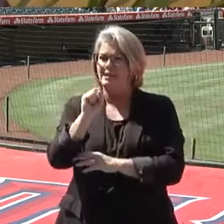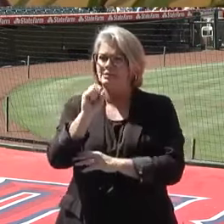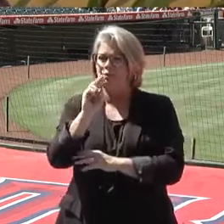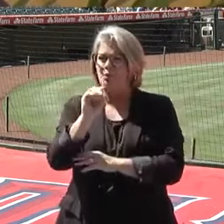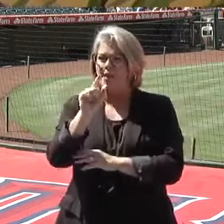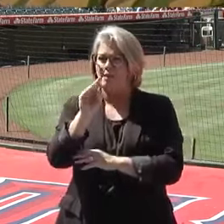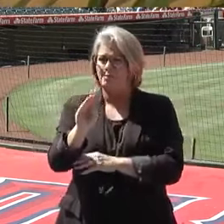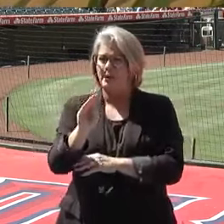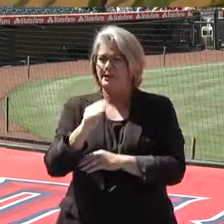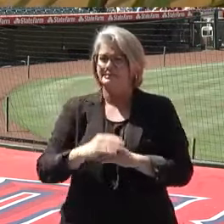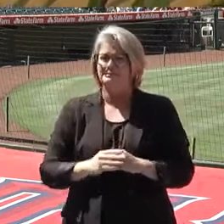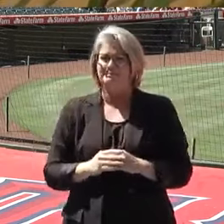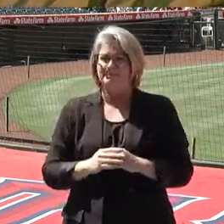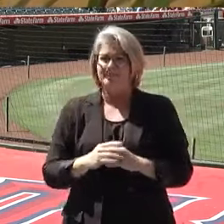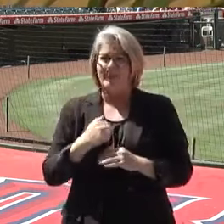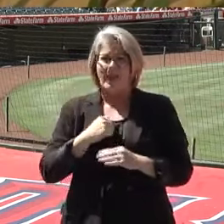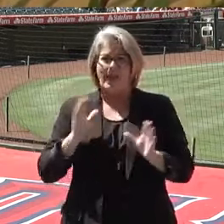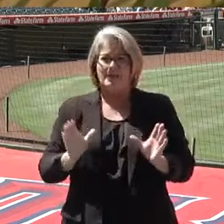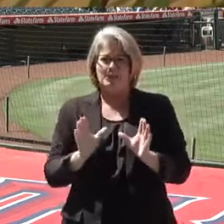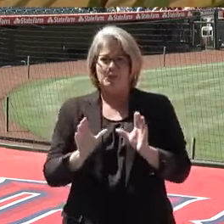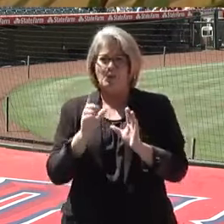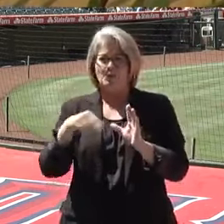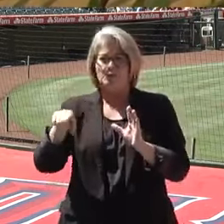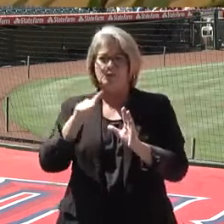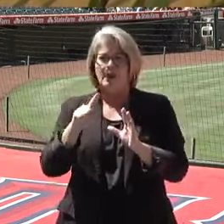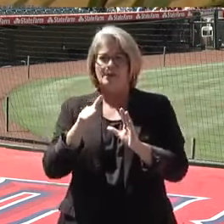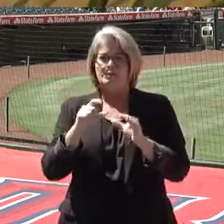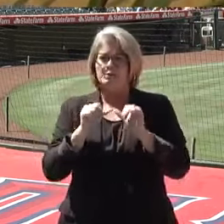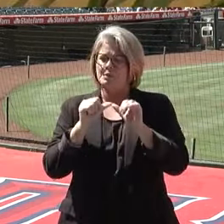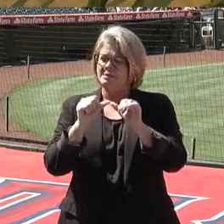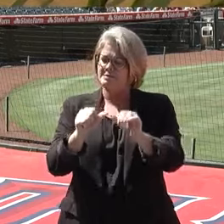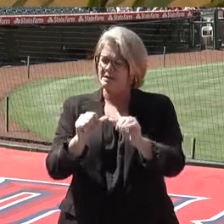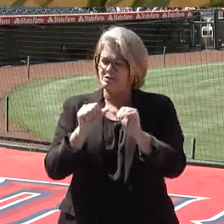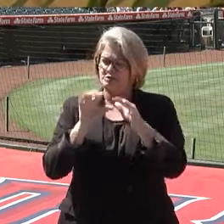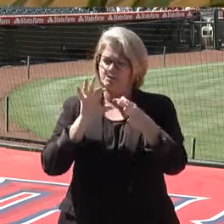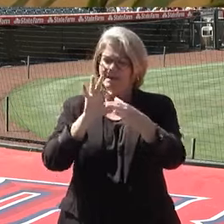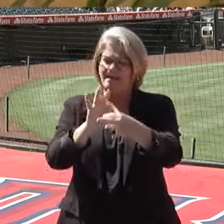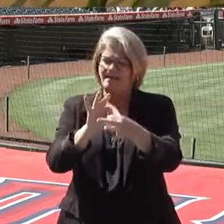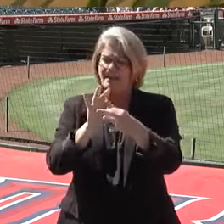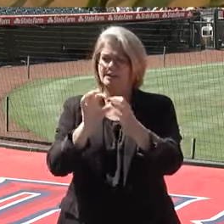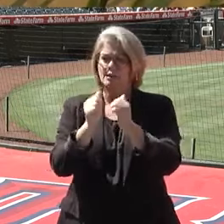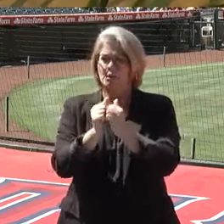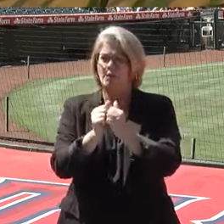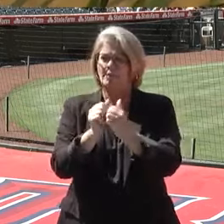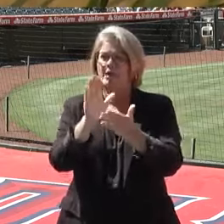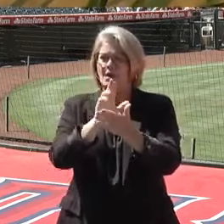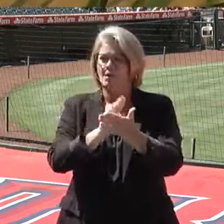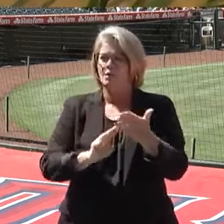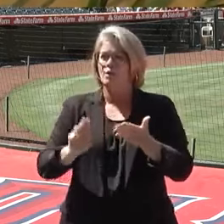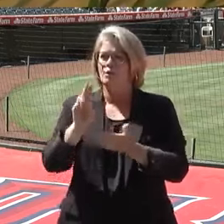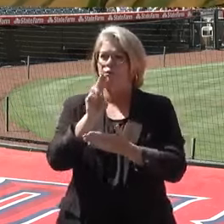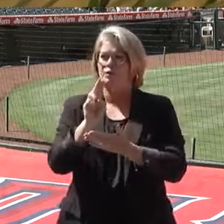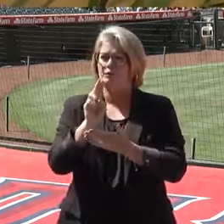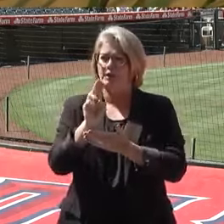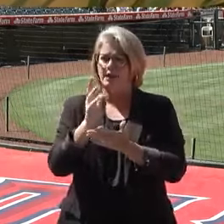I encourage you to stay connected to your alma mater in the ways that are most meaningful and rewarding to